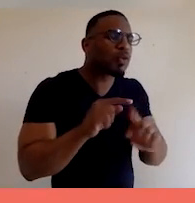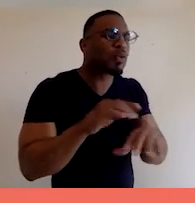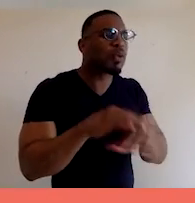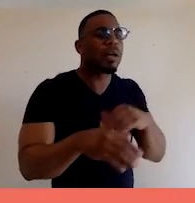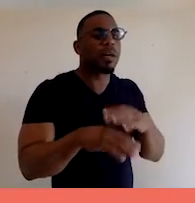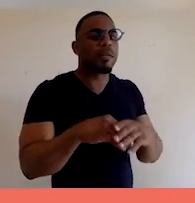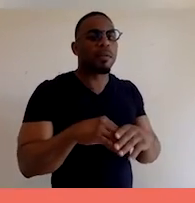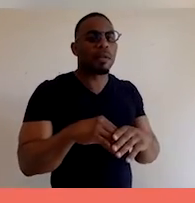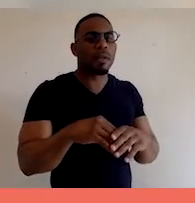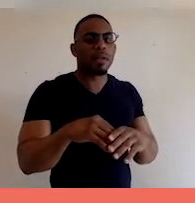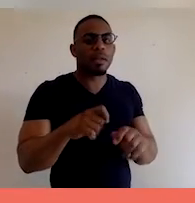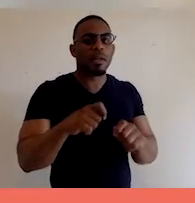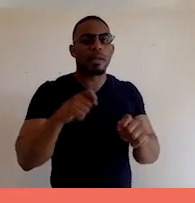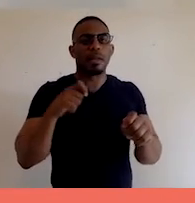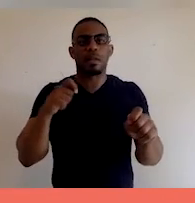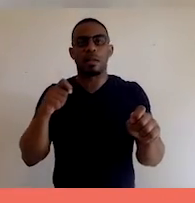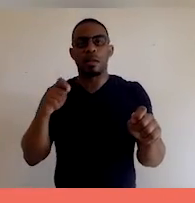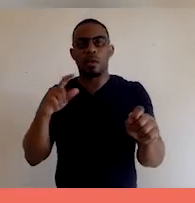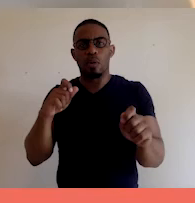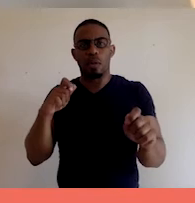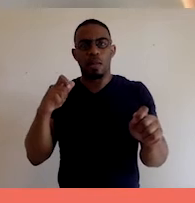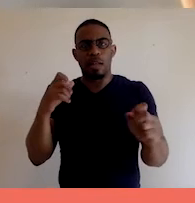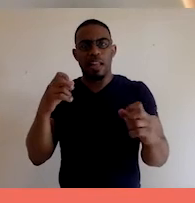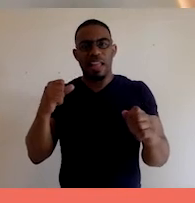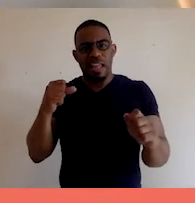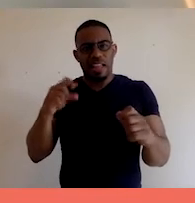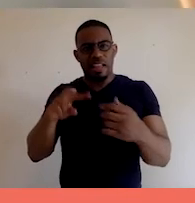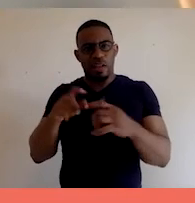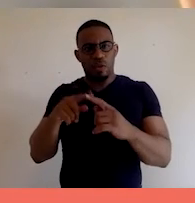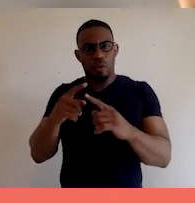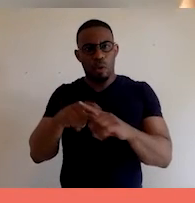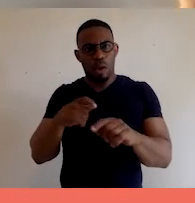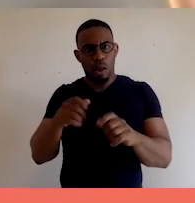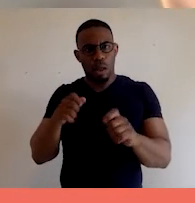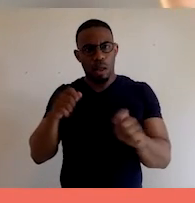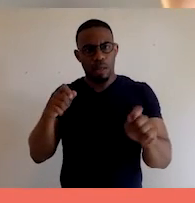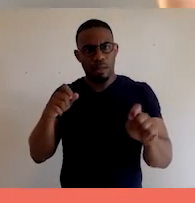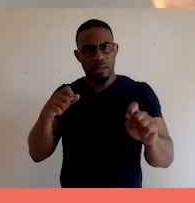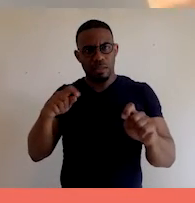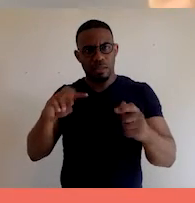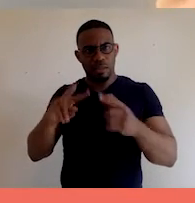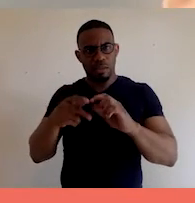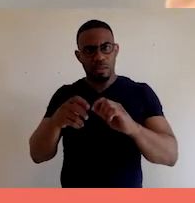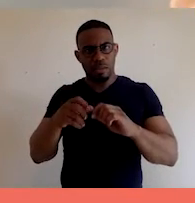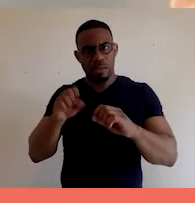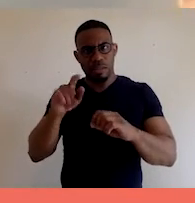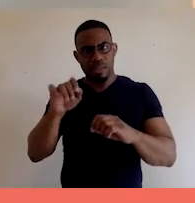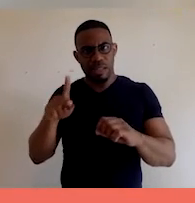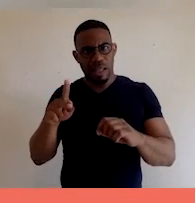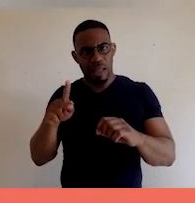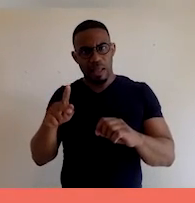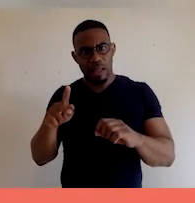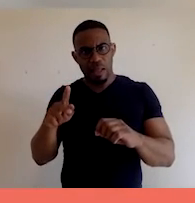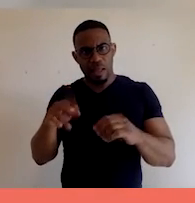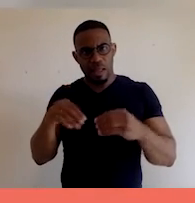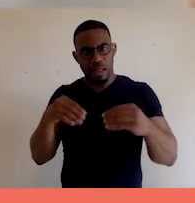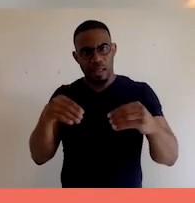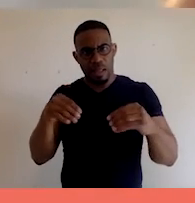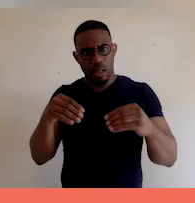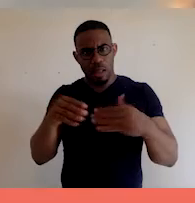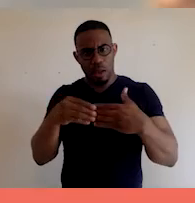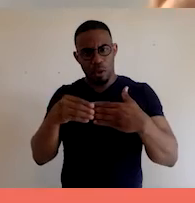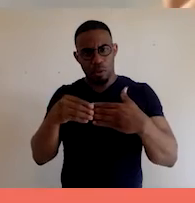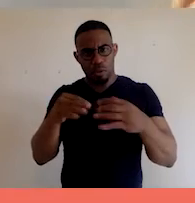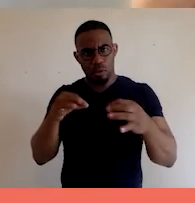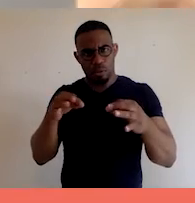comfortable and pulling yourself back. Because when something is held in tension for too long, the tension turns into slack. The elastic loses